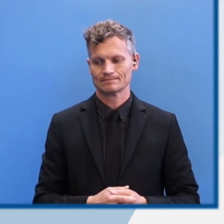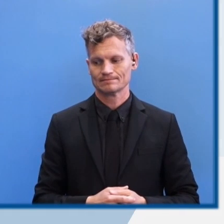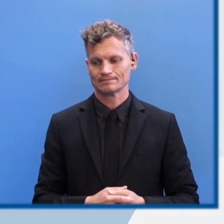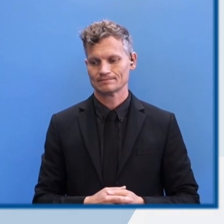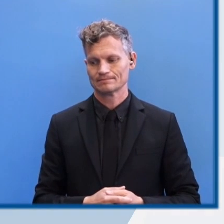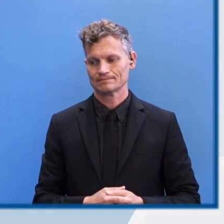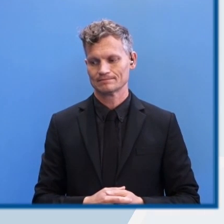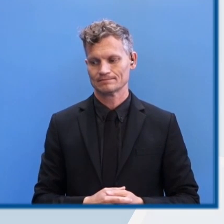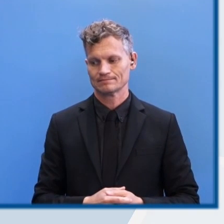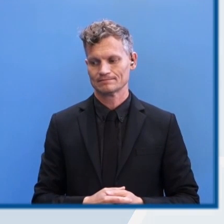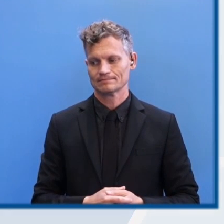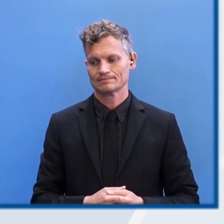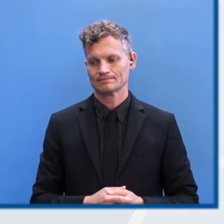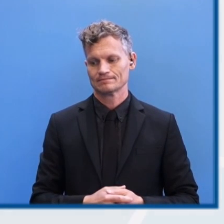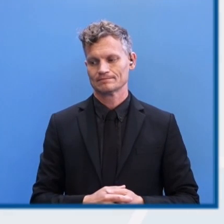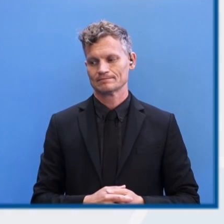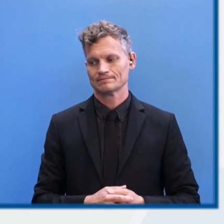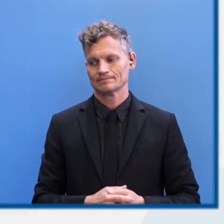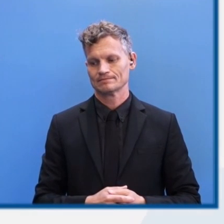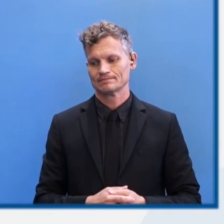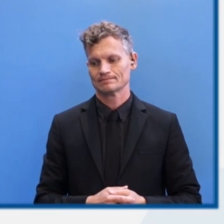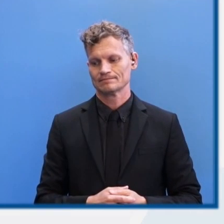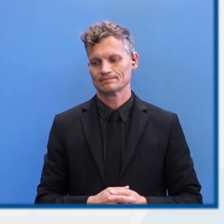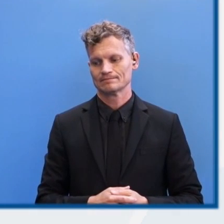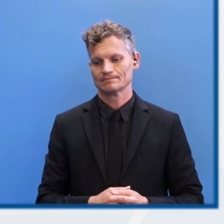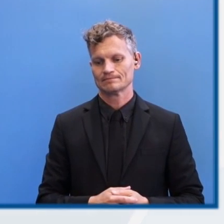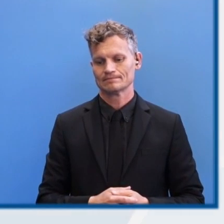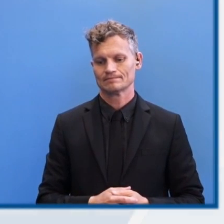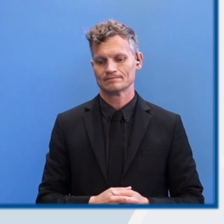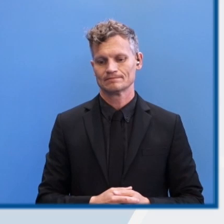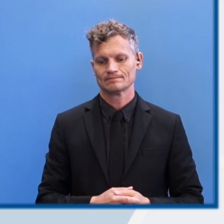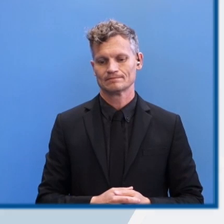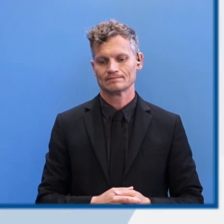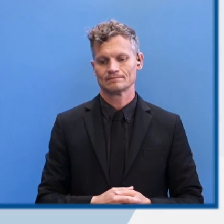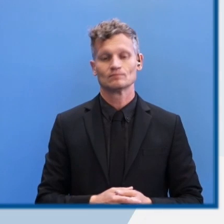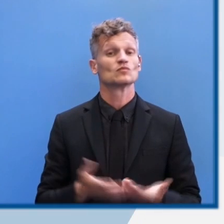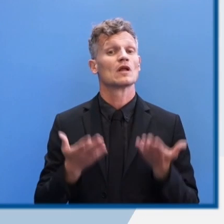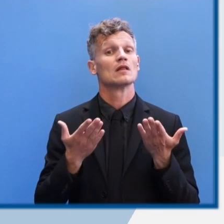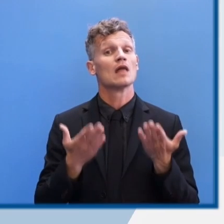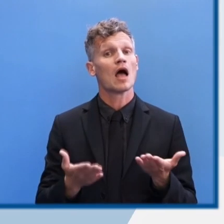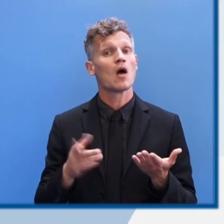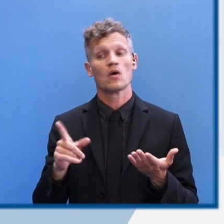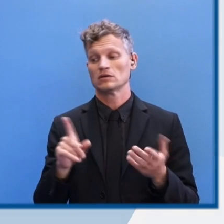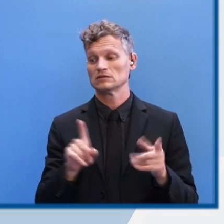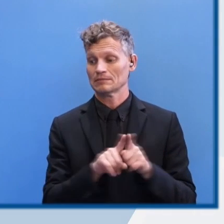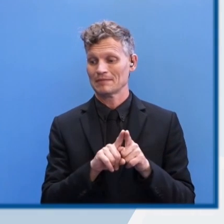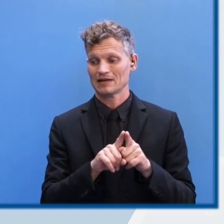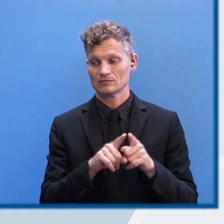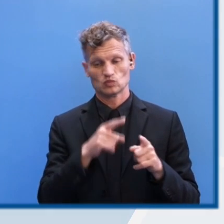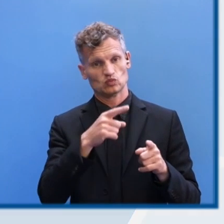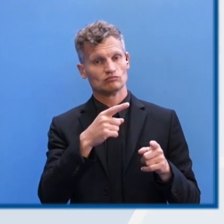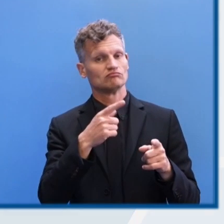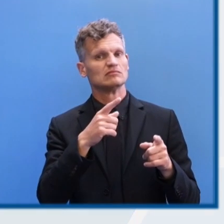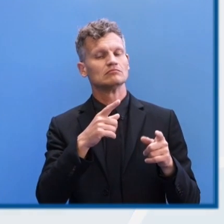Now, once you have broken the silos, a continuous effort is needed to avoid that these silos